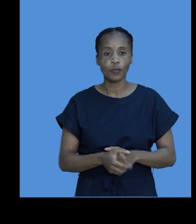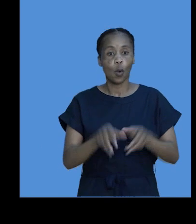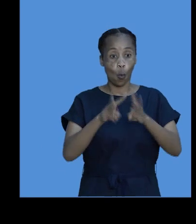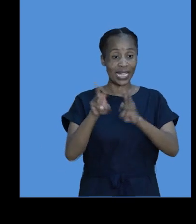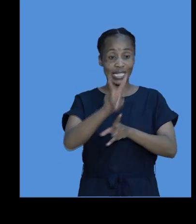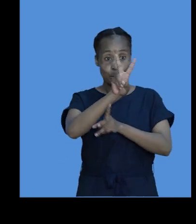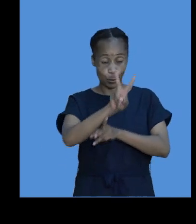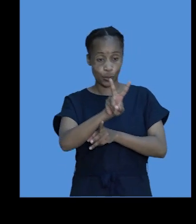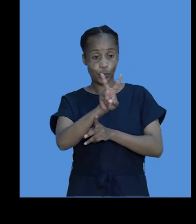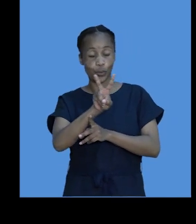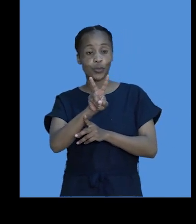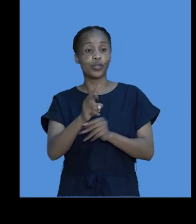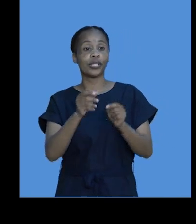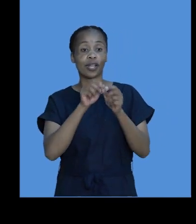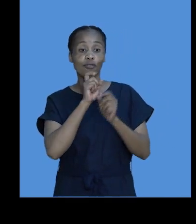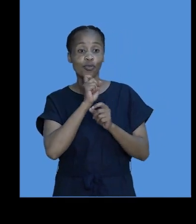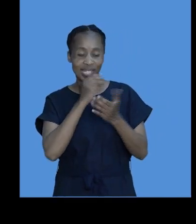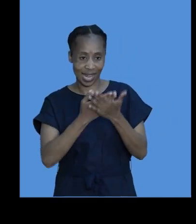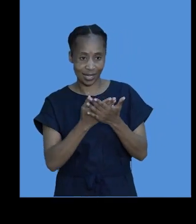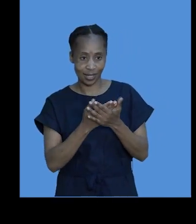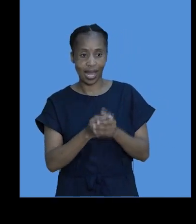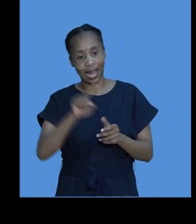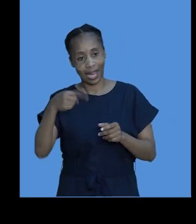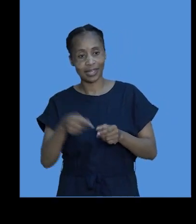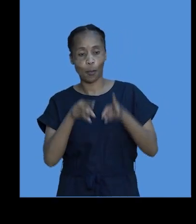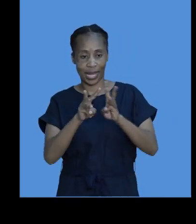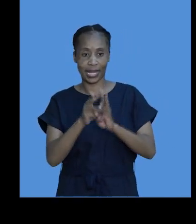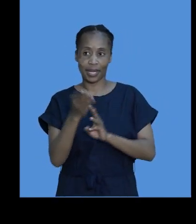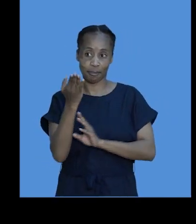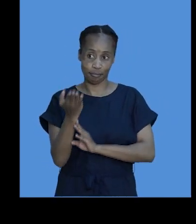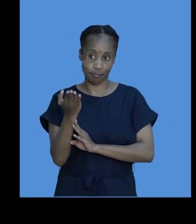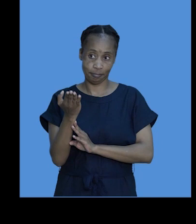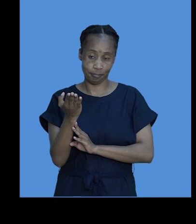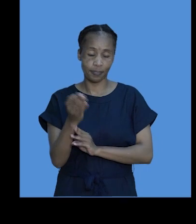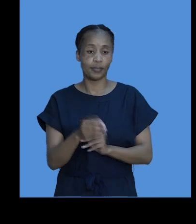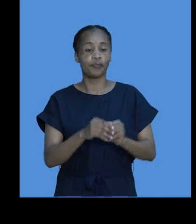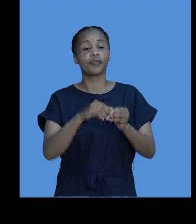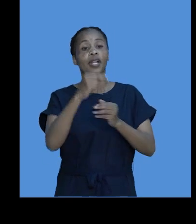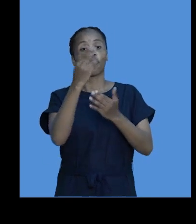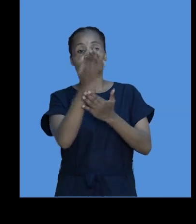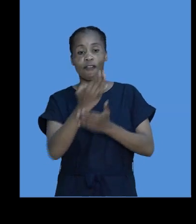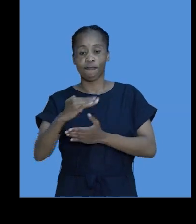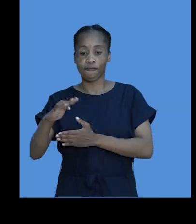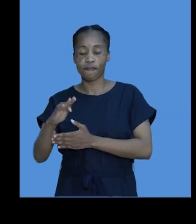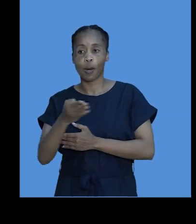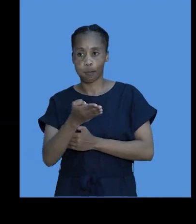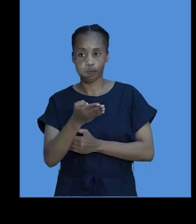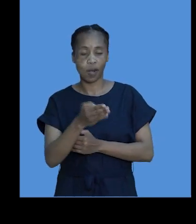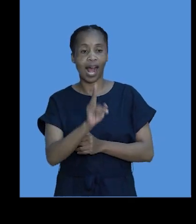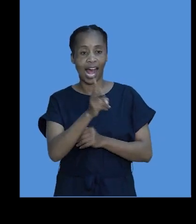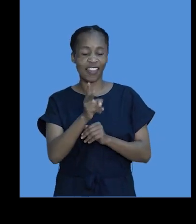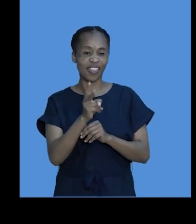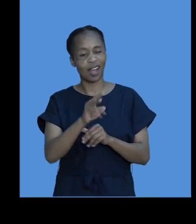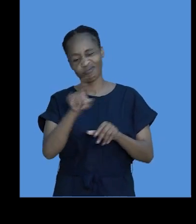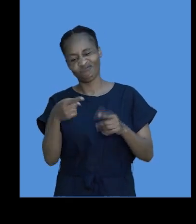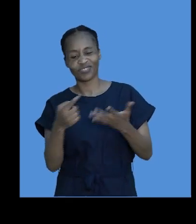show working. Right. There are 2 ways you can approach this. There's another method of calculating. Let's look at the other method there.